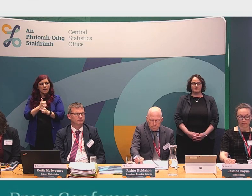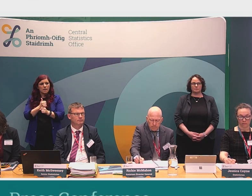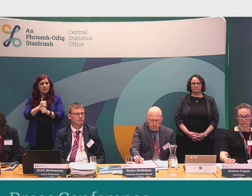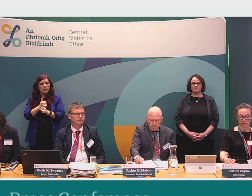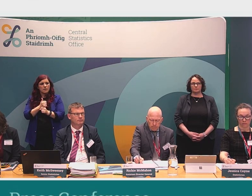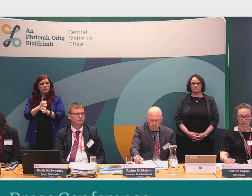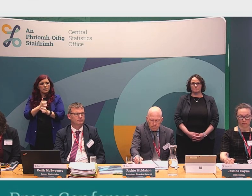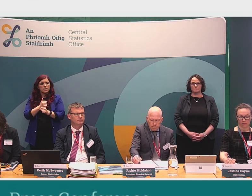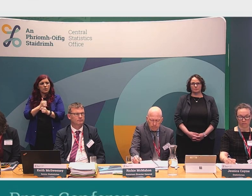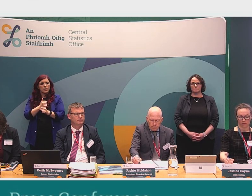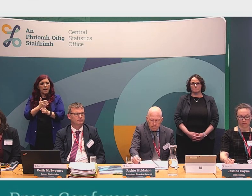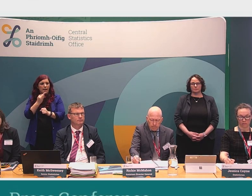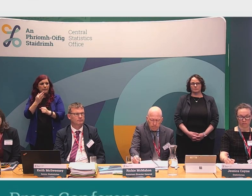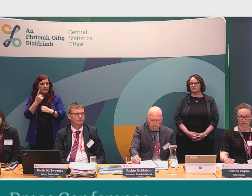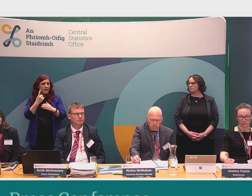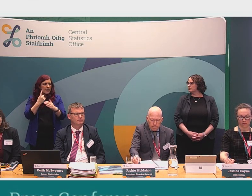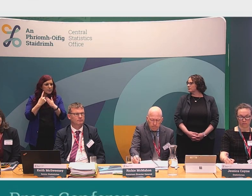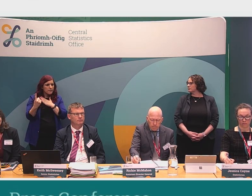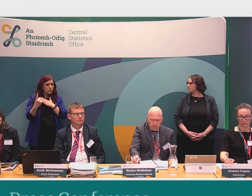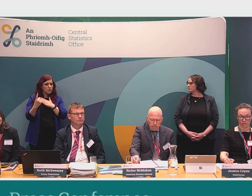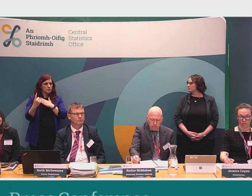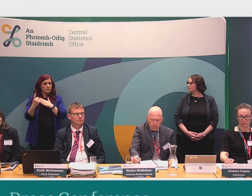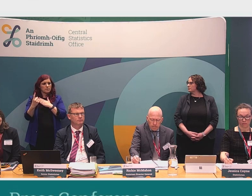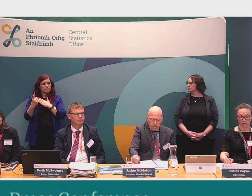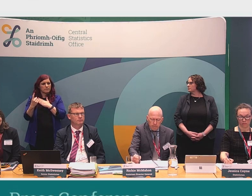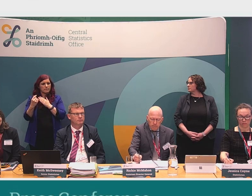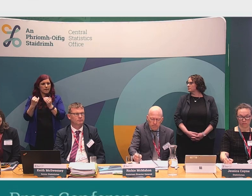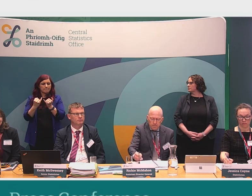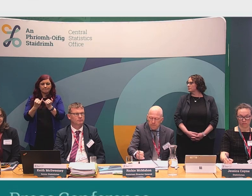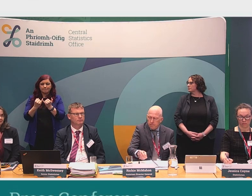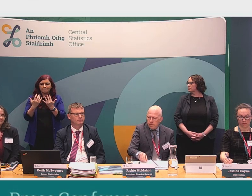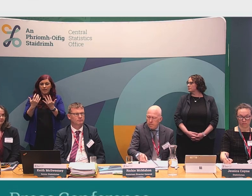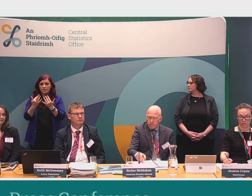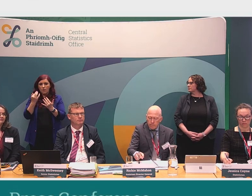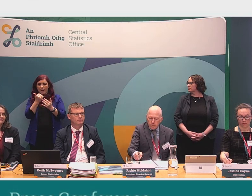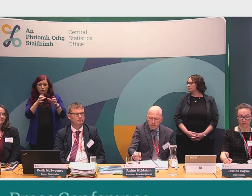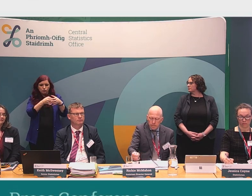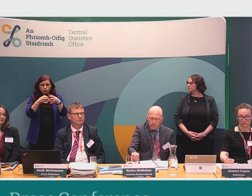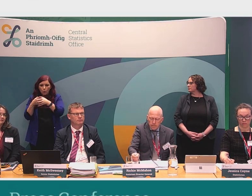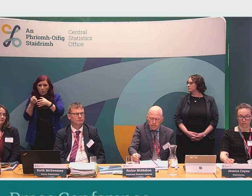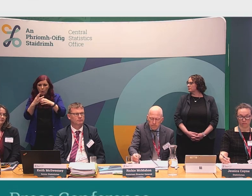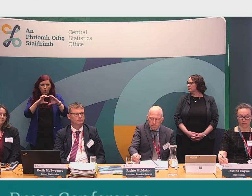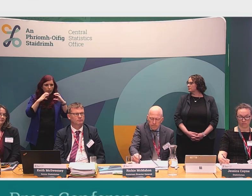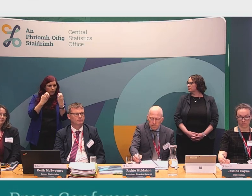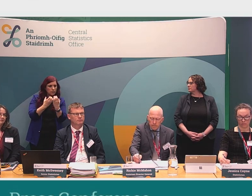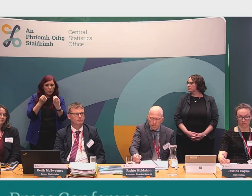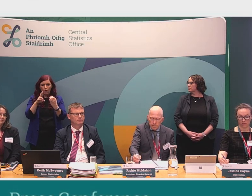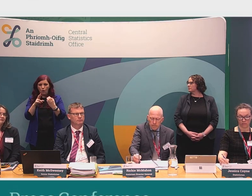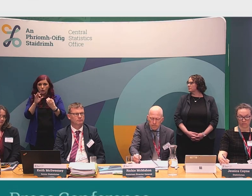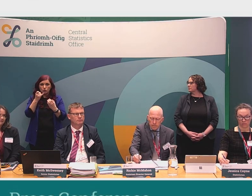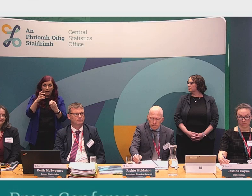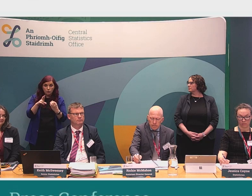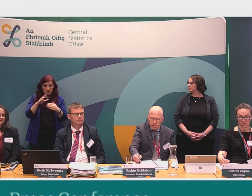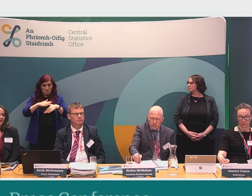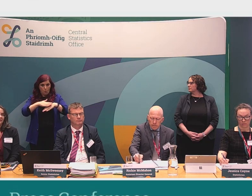whether individuals in the LGBTQ community were more likely to experience sexual violence, or the gender of the perpetrators and things like